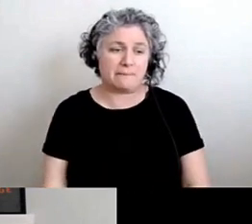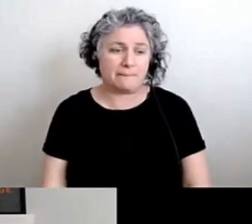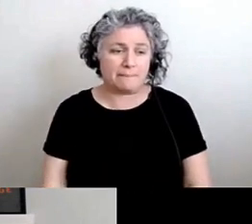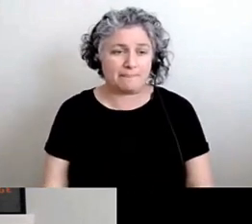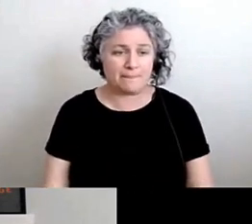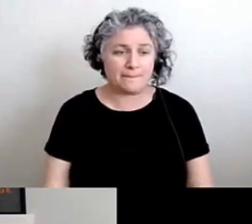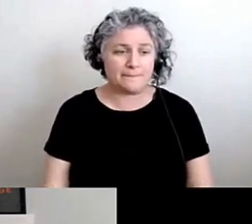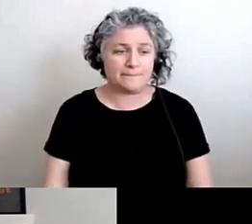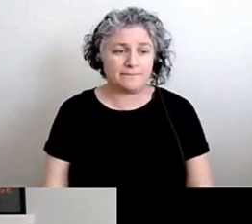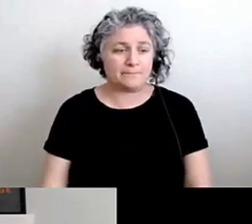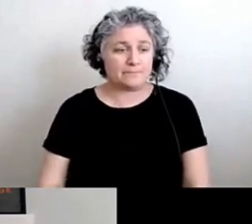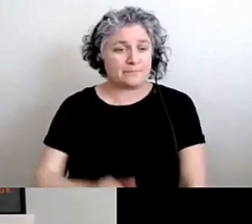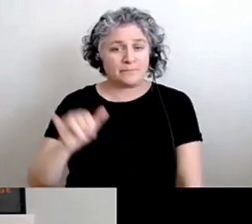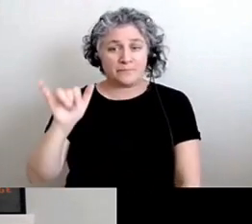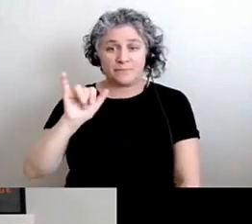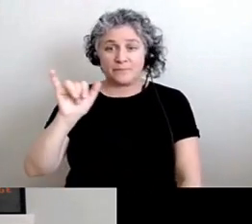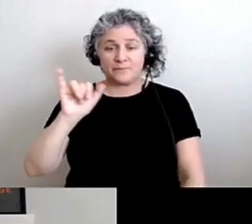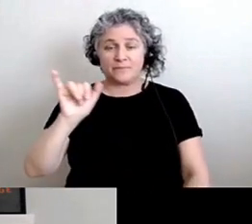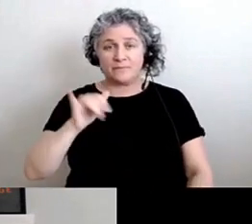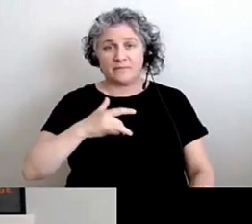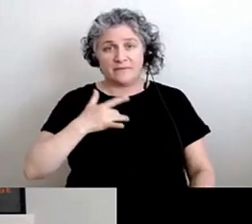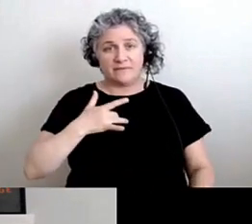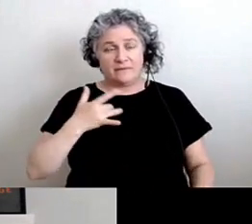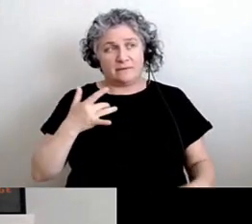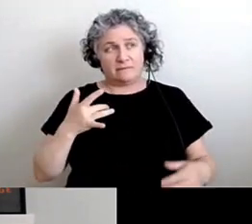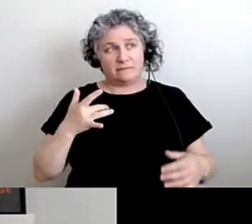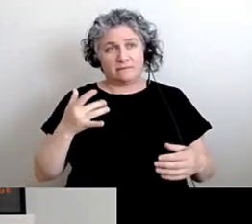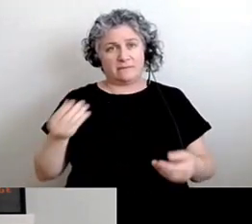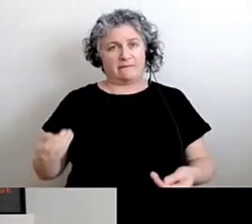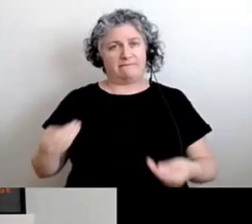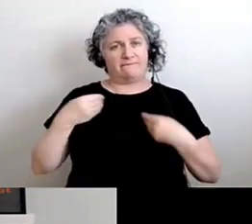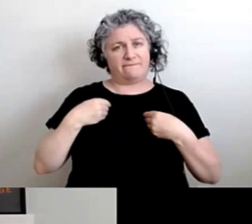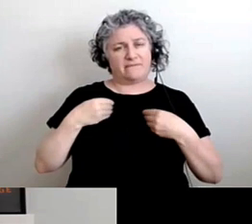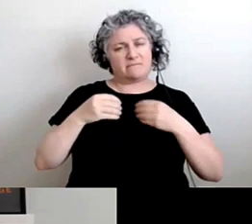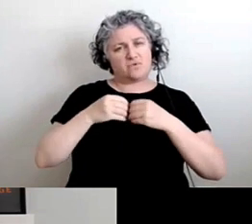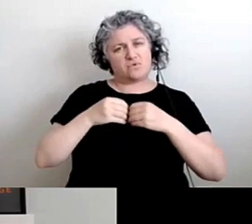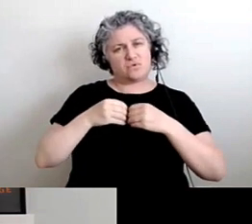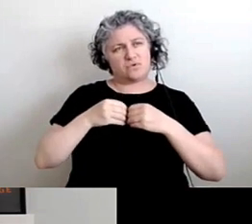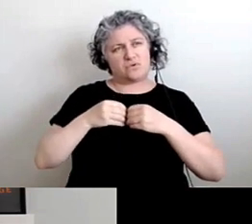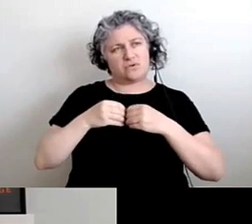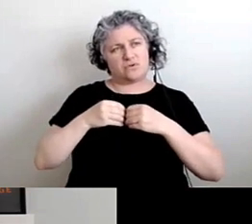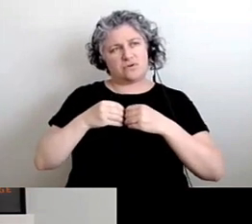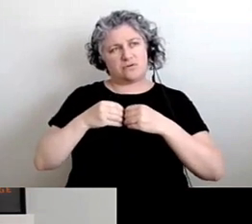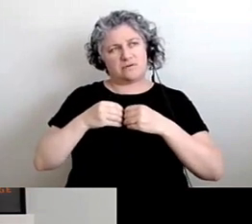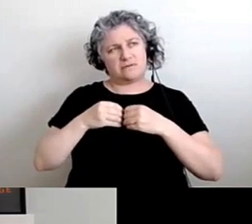I also feel that it gives me a more personal experience with the learner.